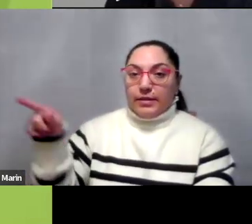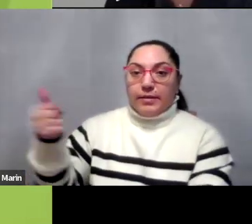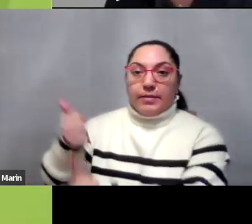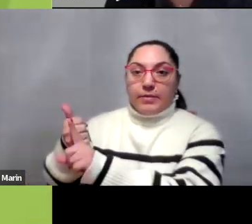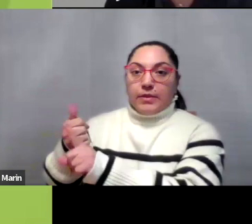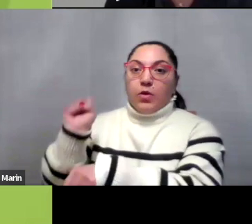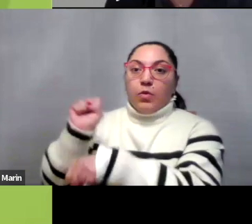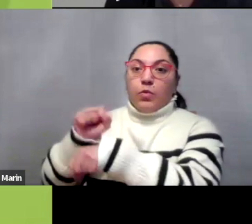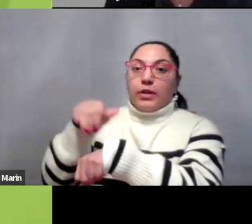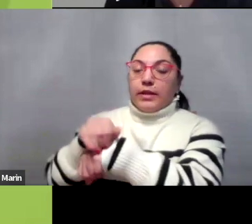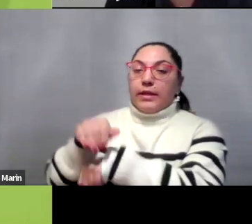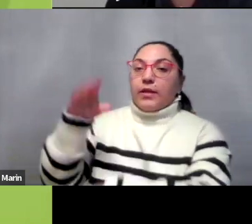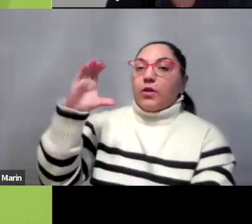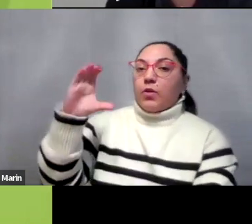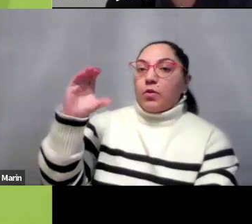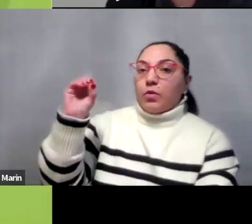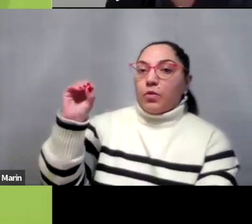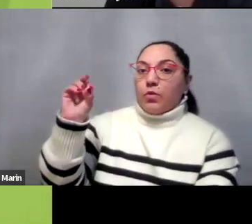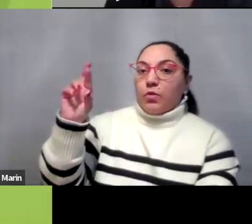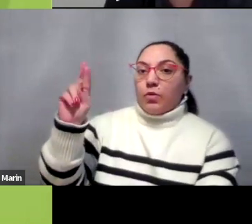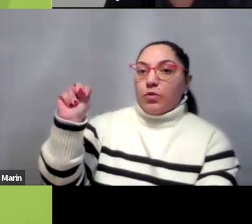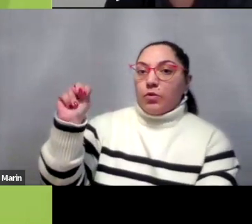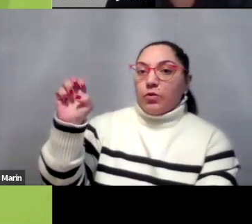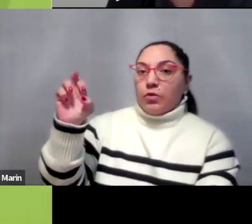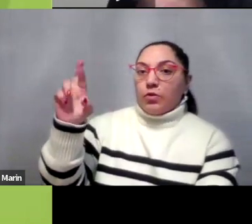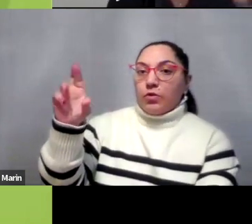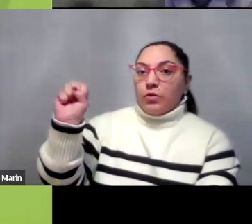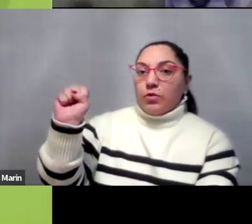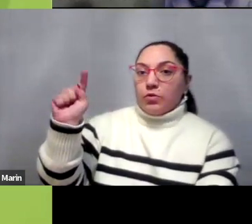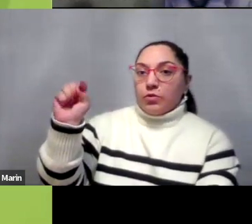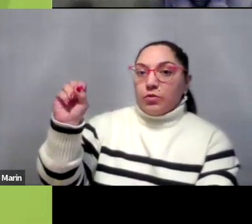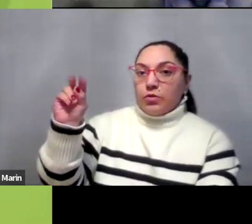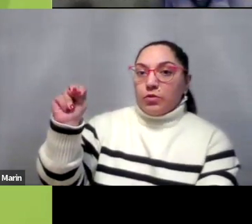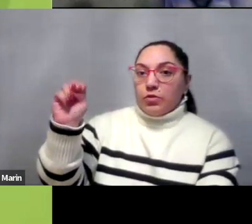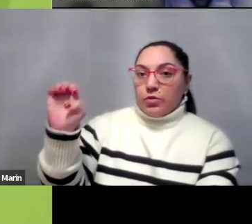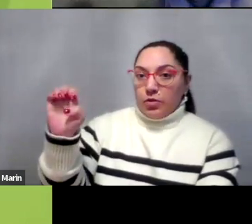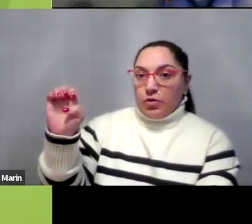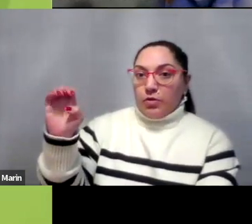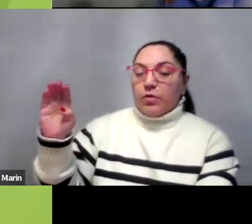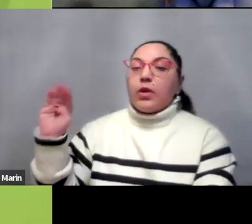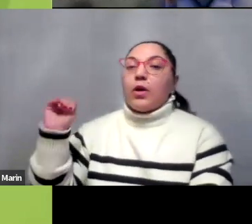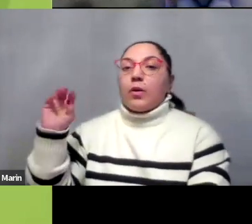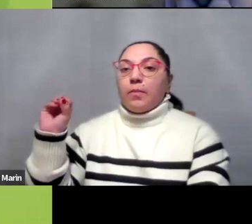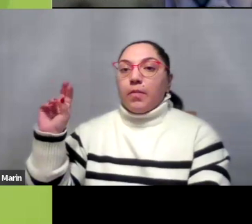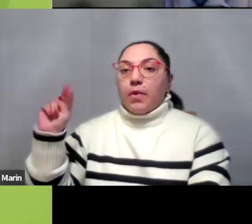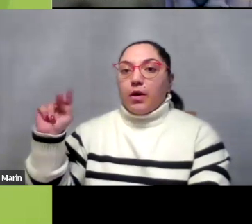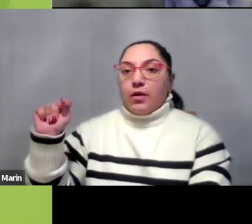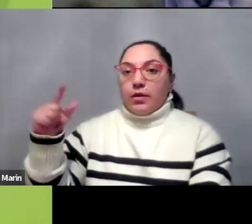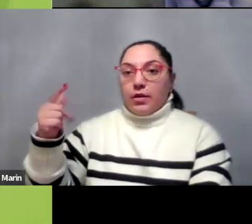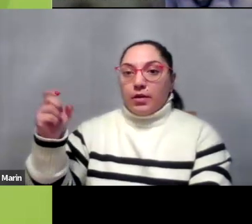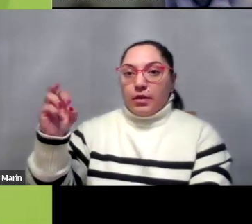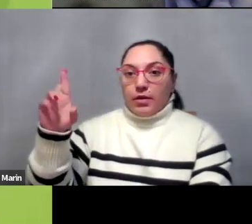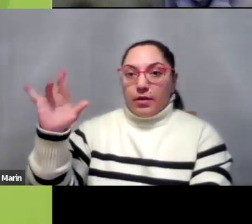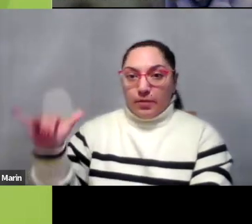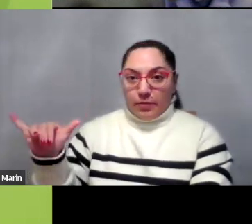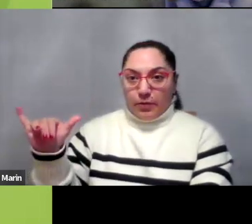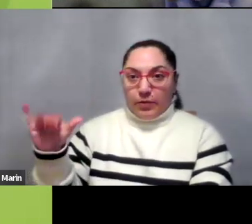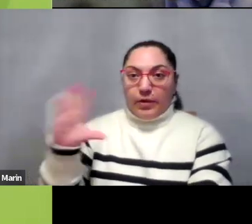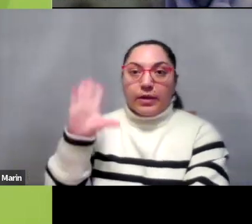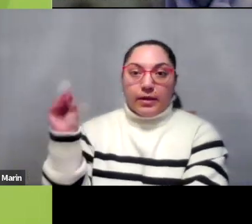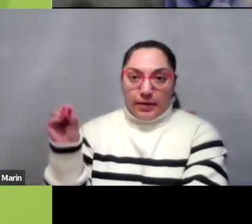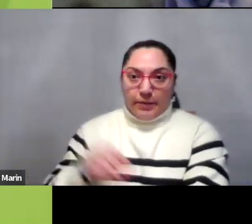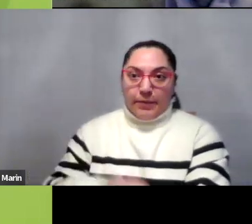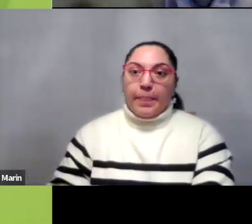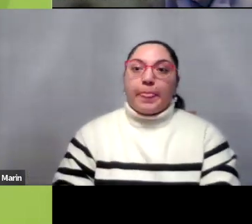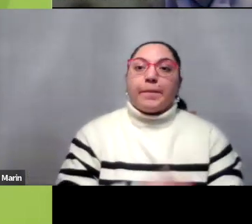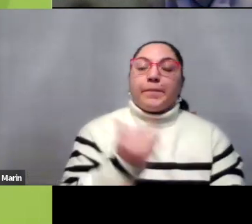from Cornerstone, Montgomery. Sean? Thank you. Hi, good evening, everyone. I'm Sean Latanzio